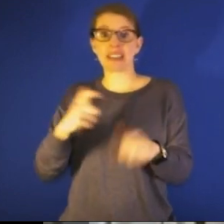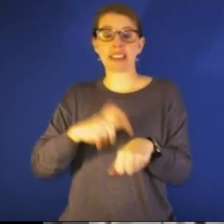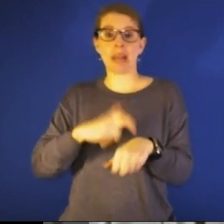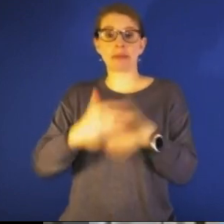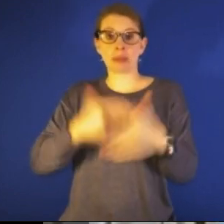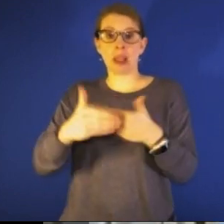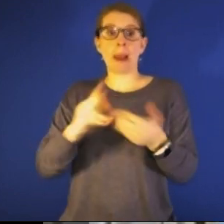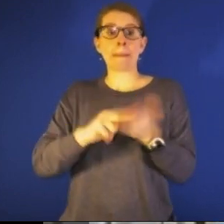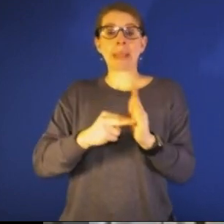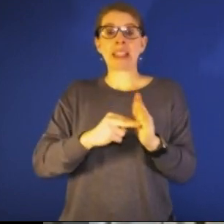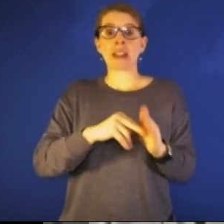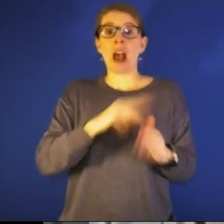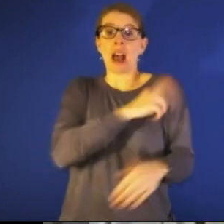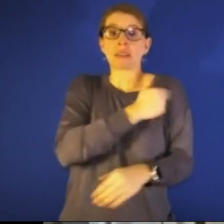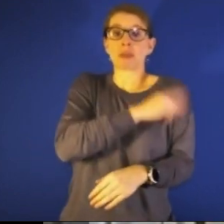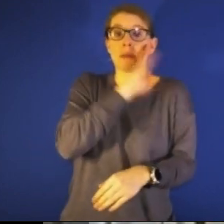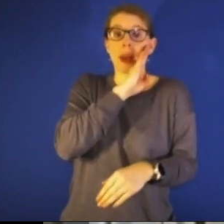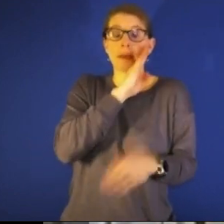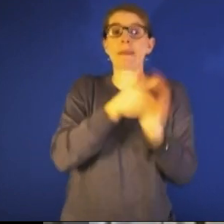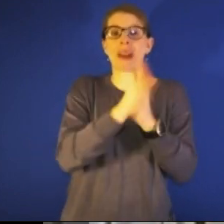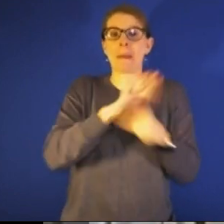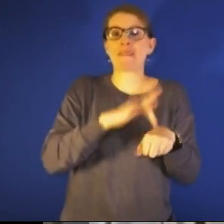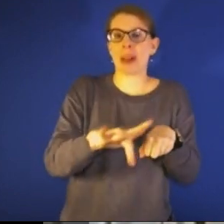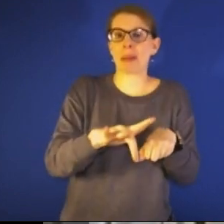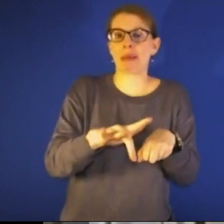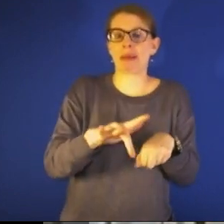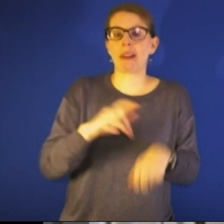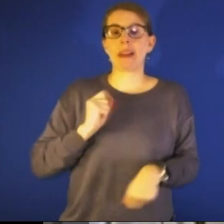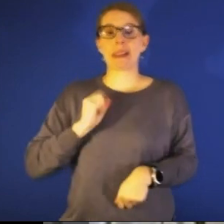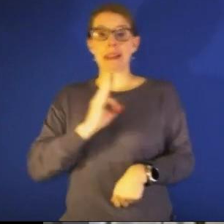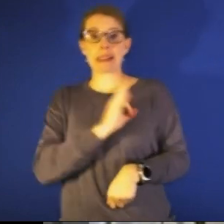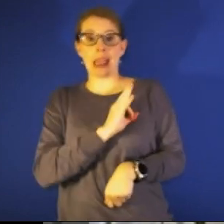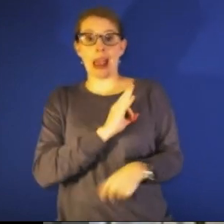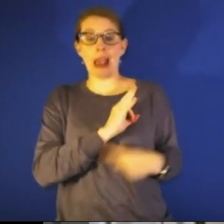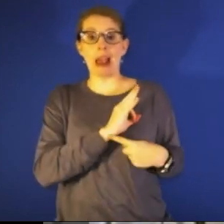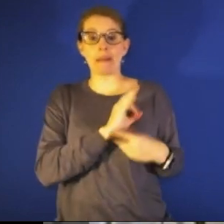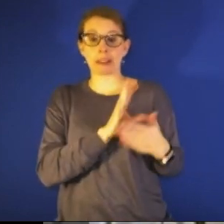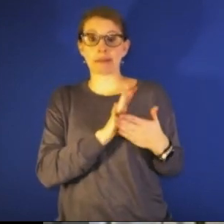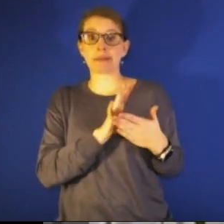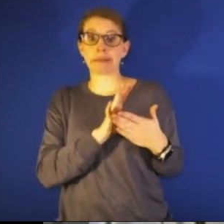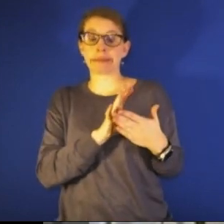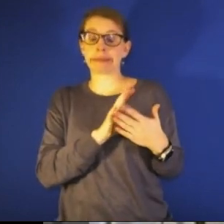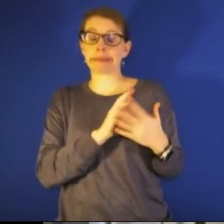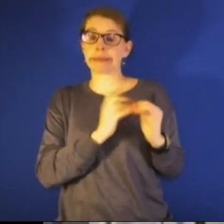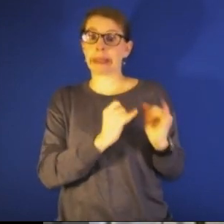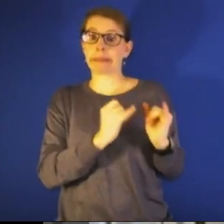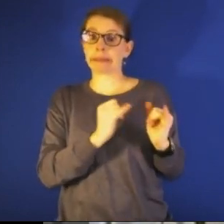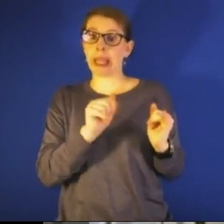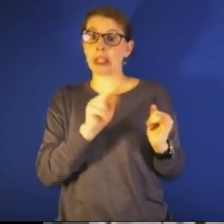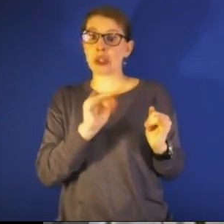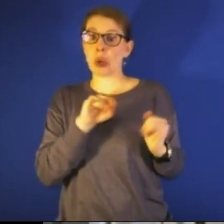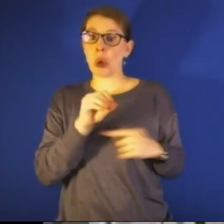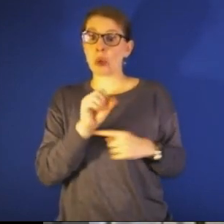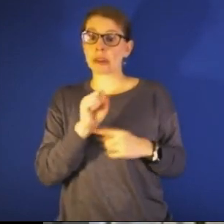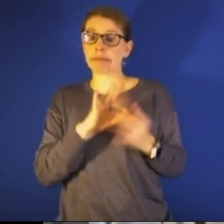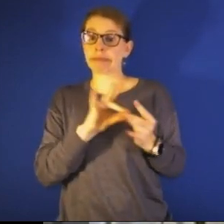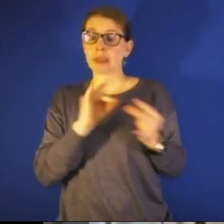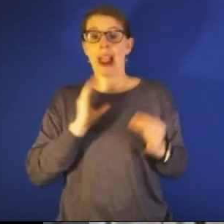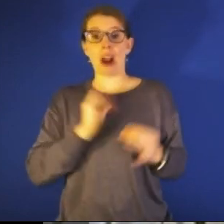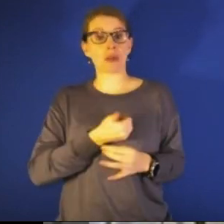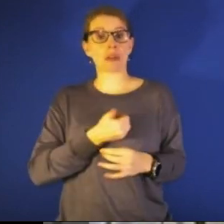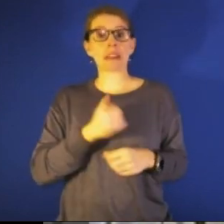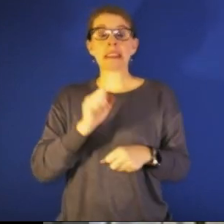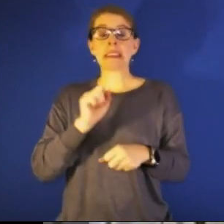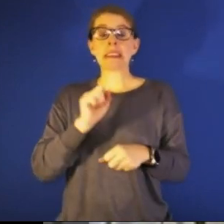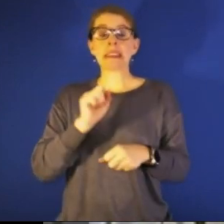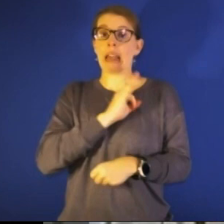up beds for us. And again, our staff, to echo Dr. Antonius, our staff is working so hard, and we